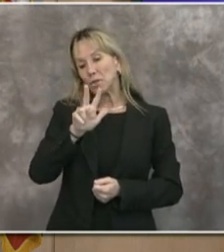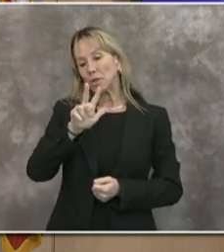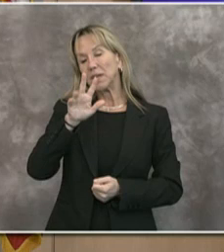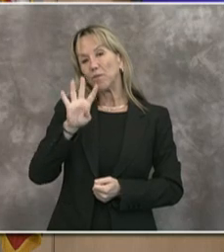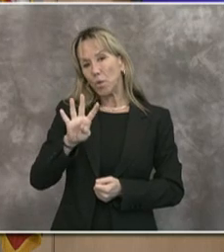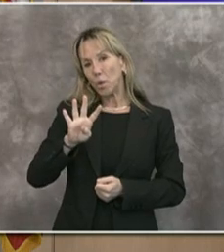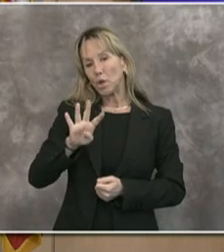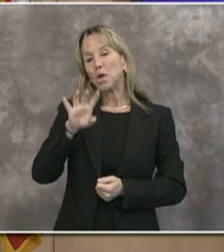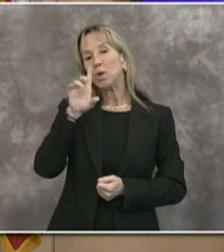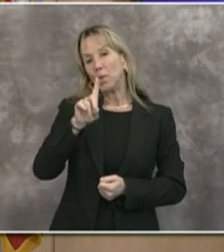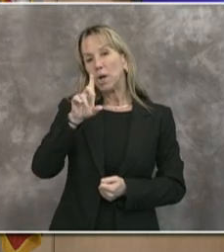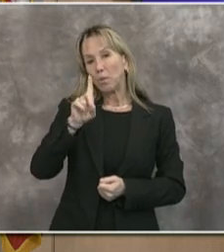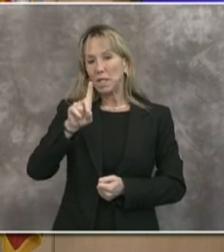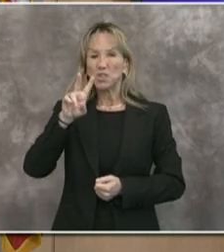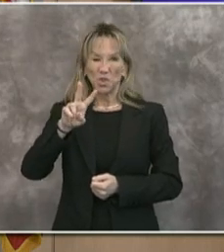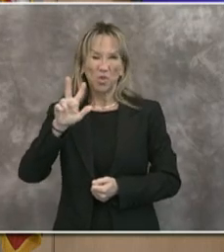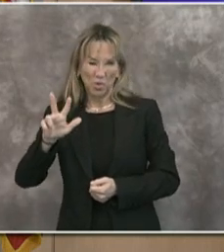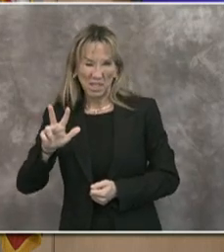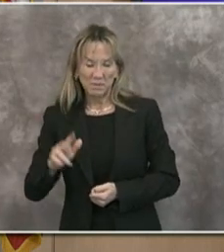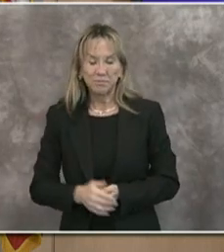1-888-634-1123. That's